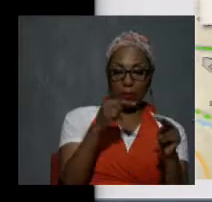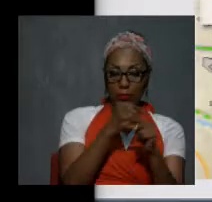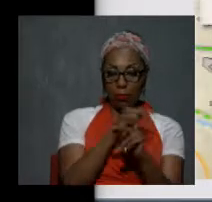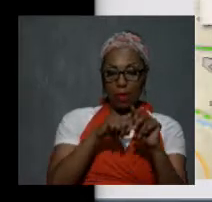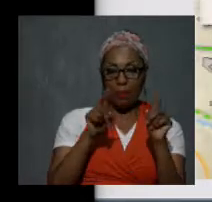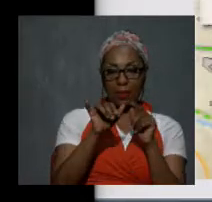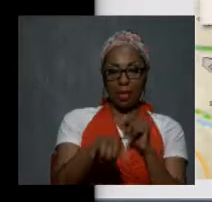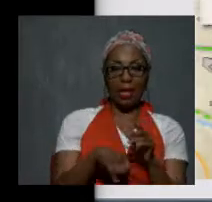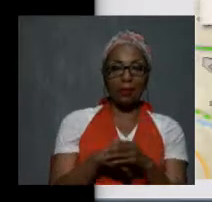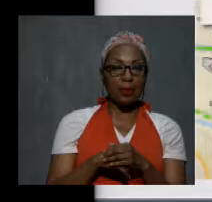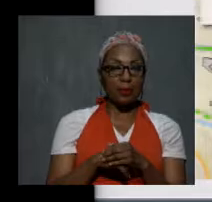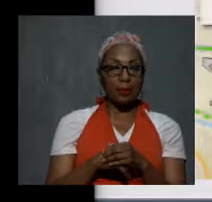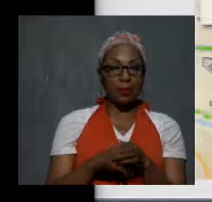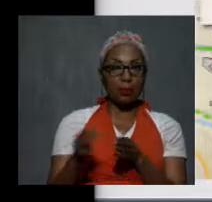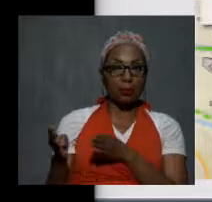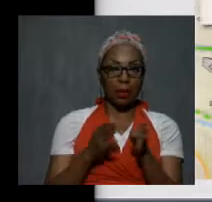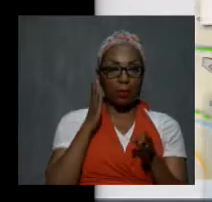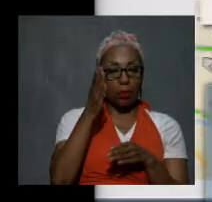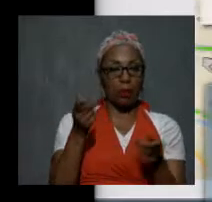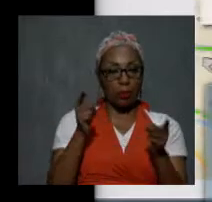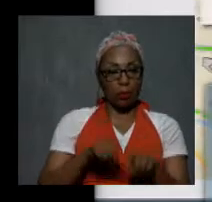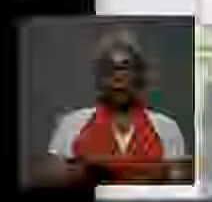occur. But,